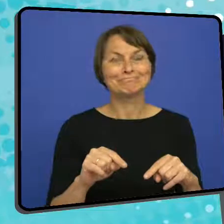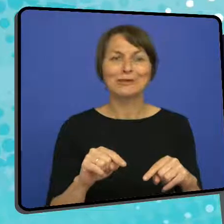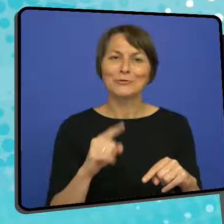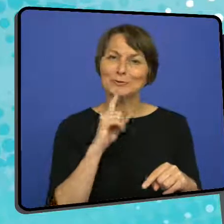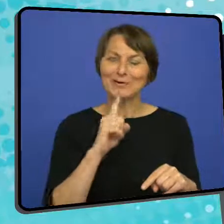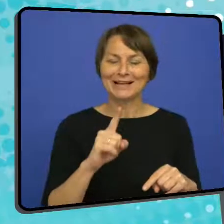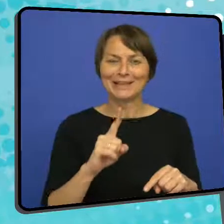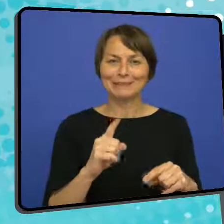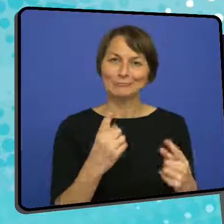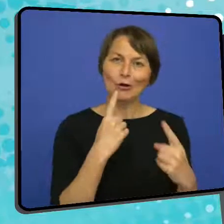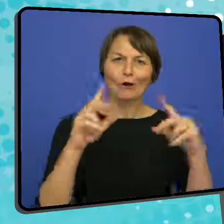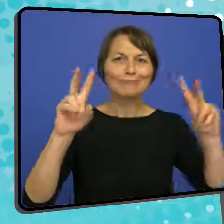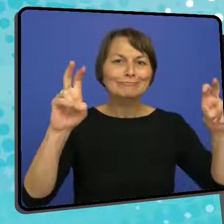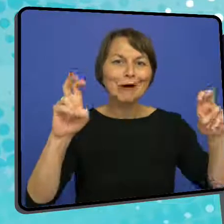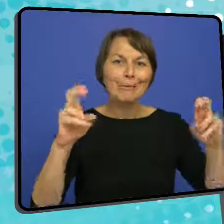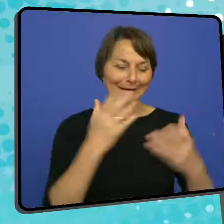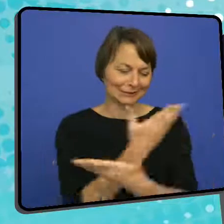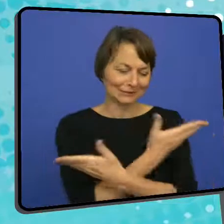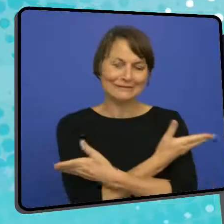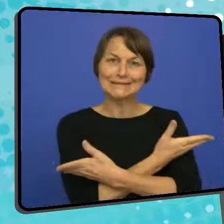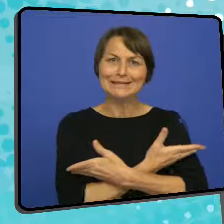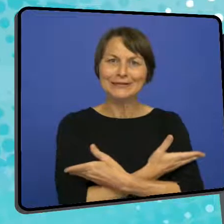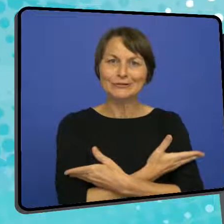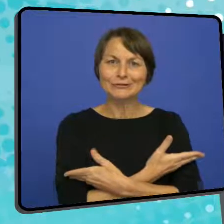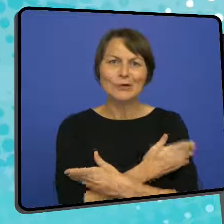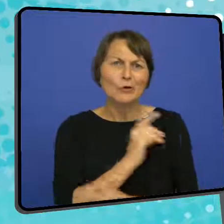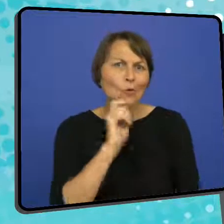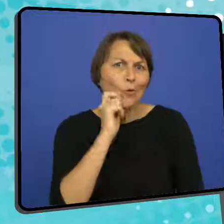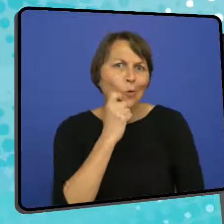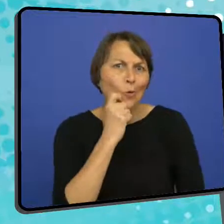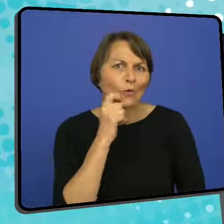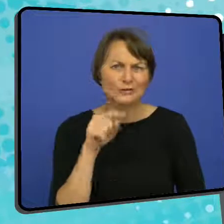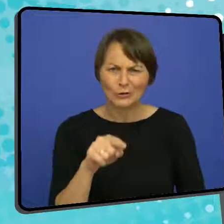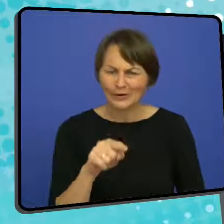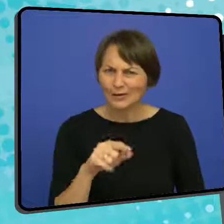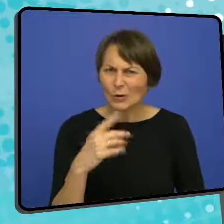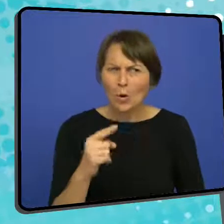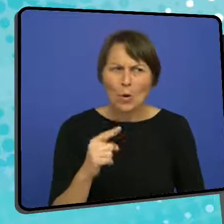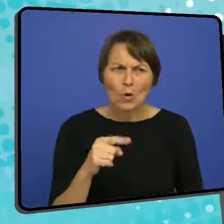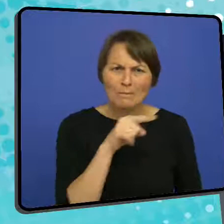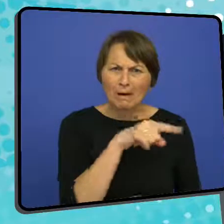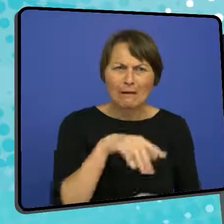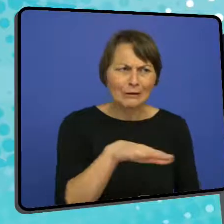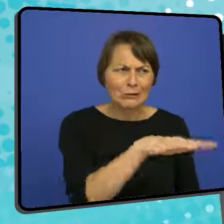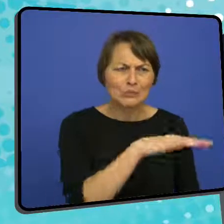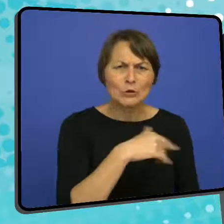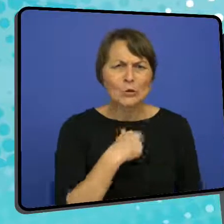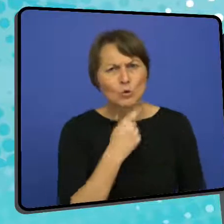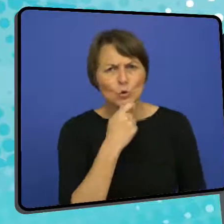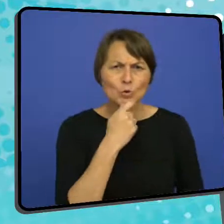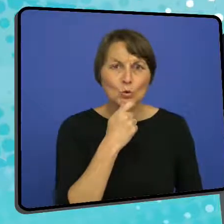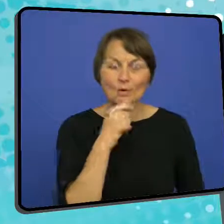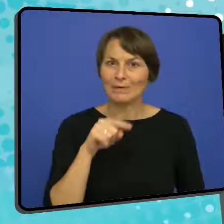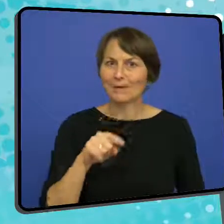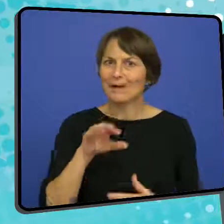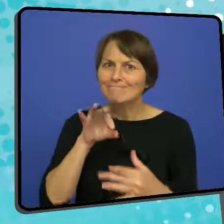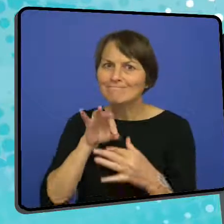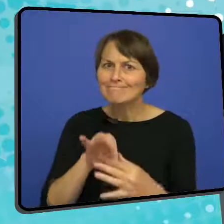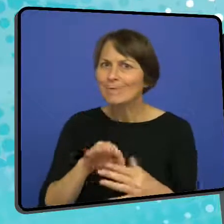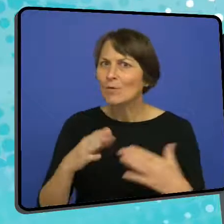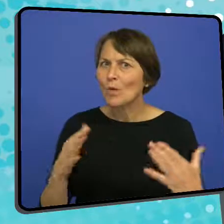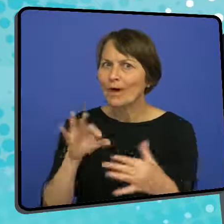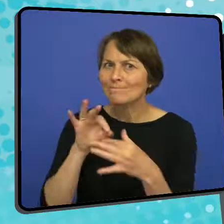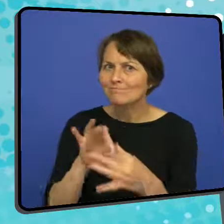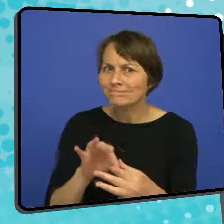t-shirt. It's Global AI Community very soon, isn't it? Exactly, it is the Global AI on tour